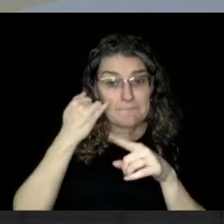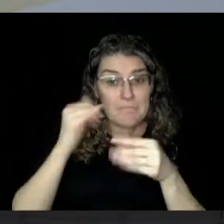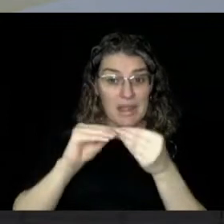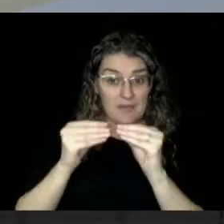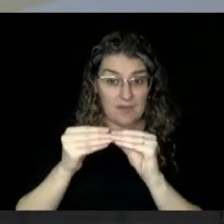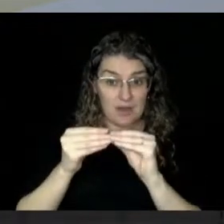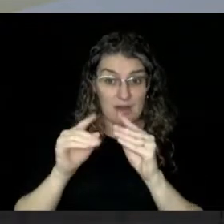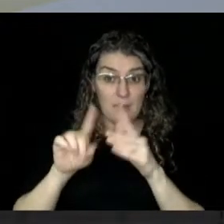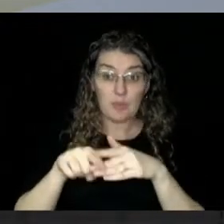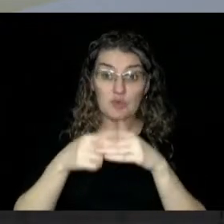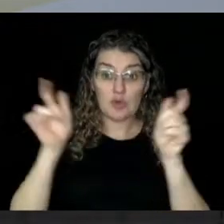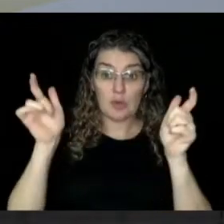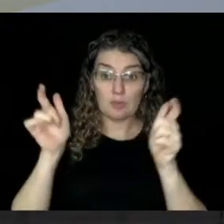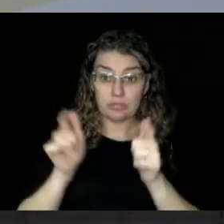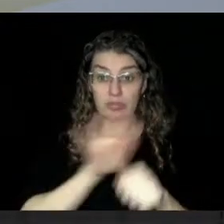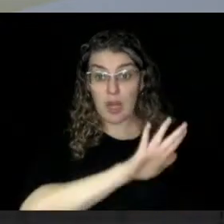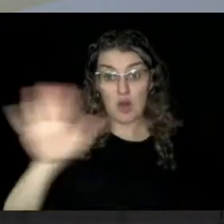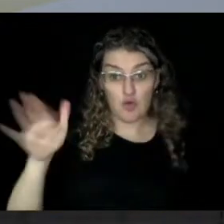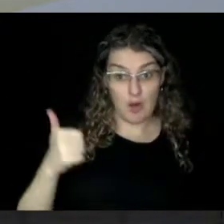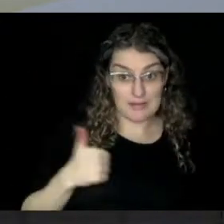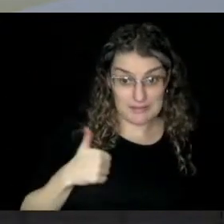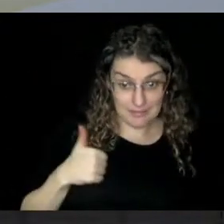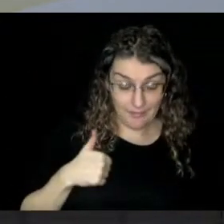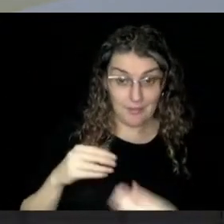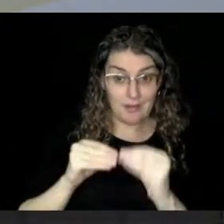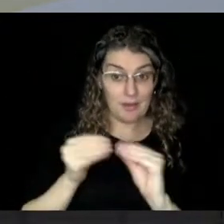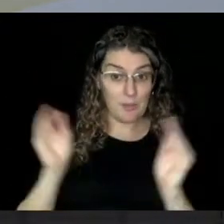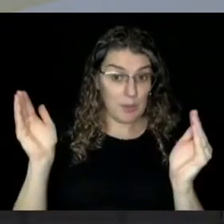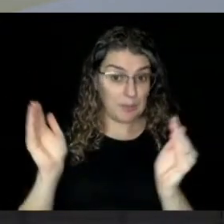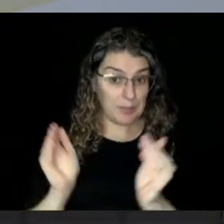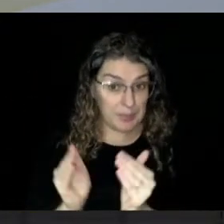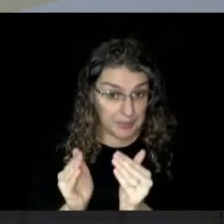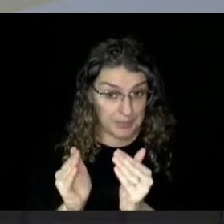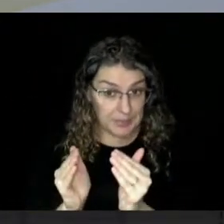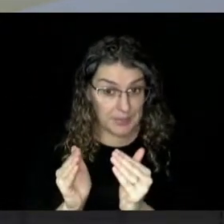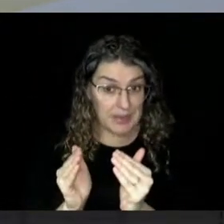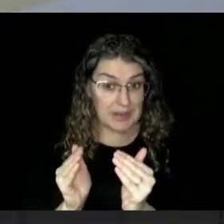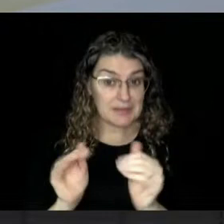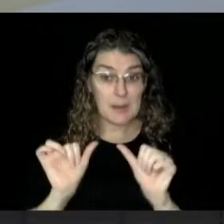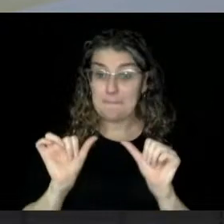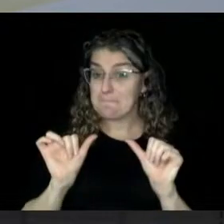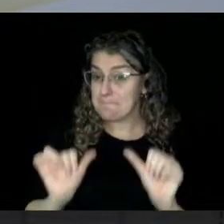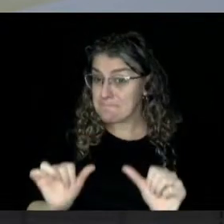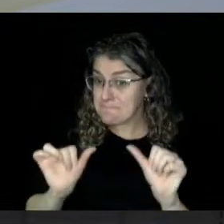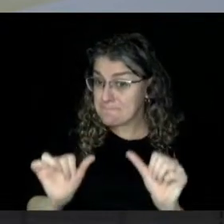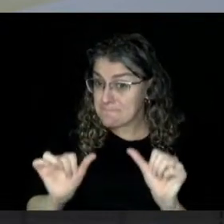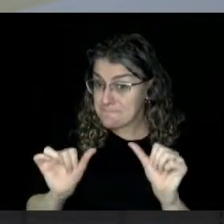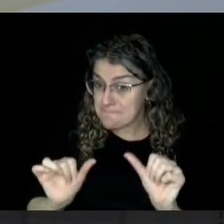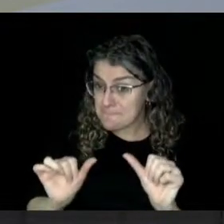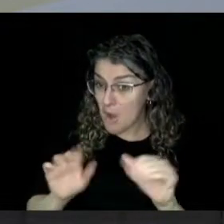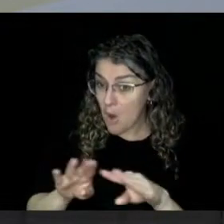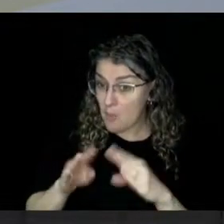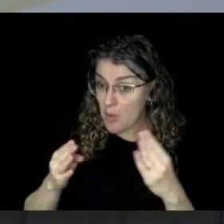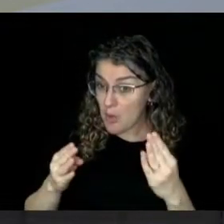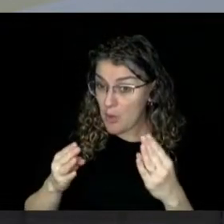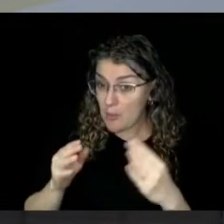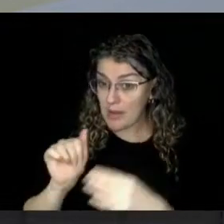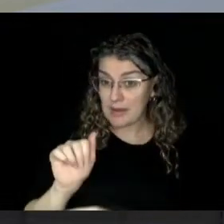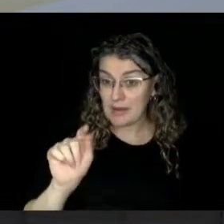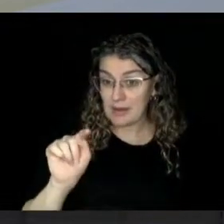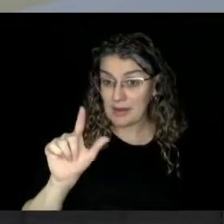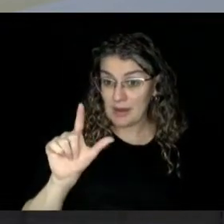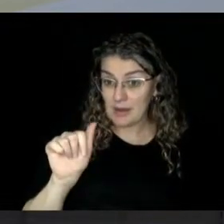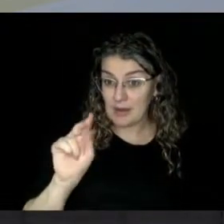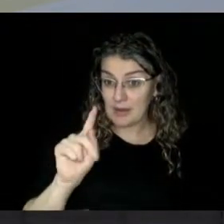across the country persists, is it feasible we could open the Atlantic bubble or a maritime bubble of sorts in time